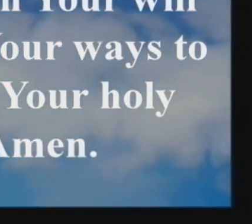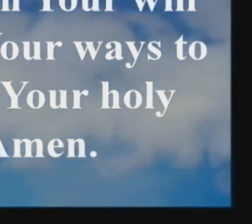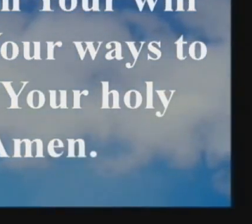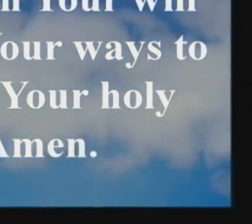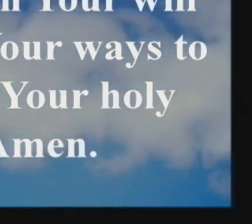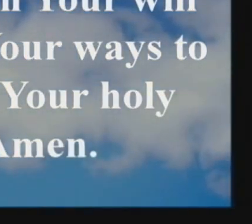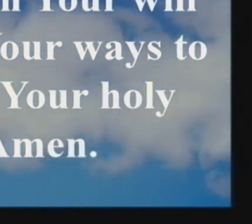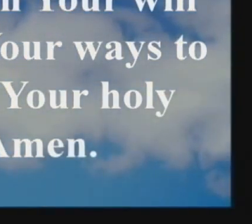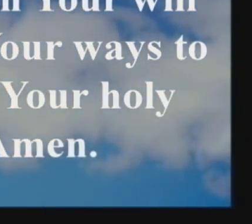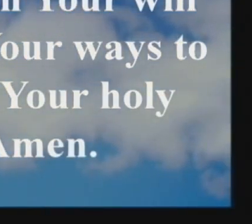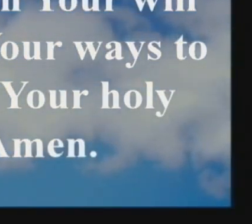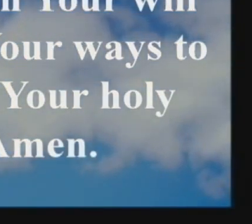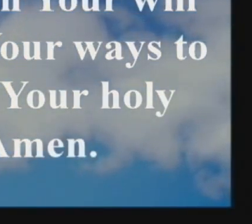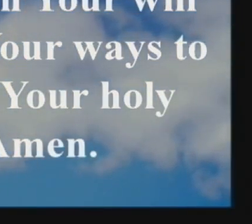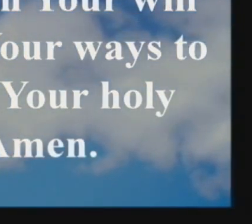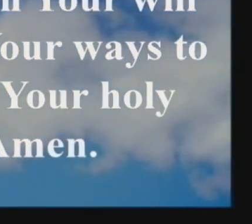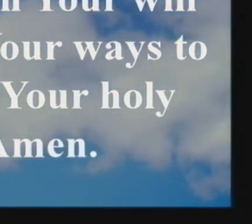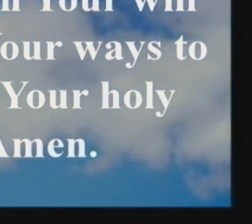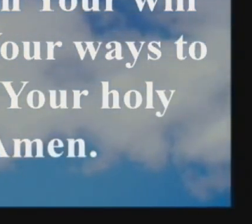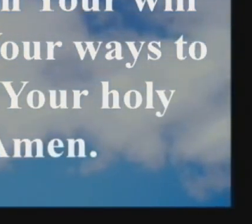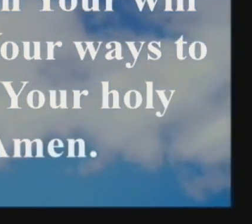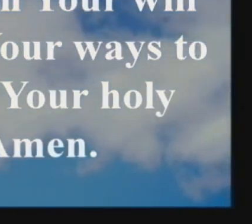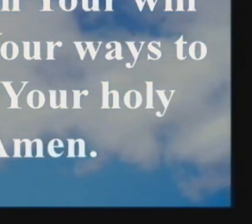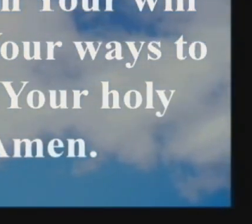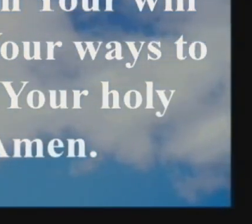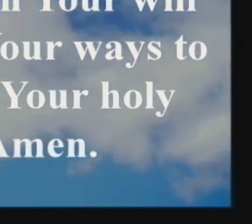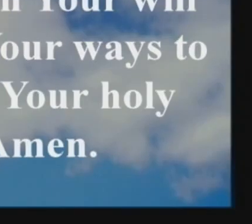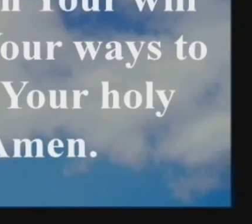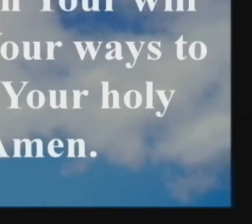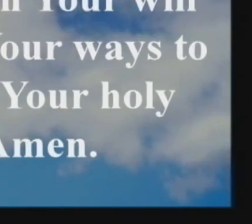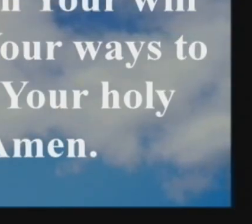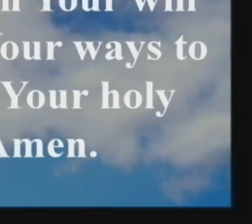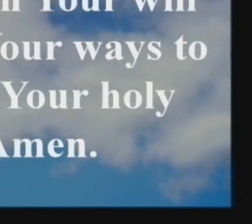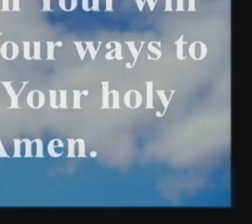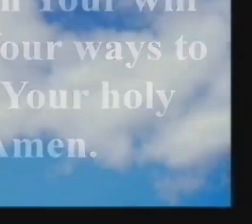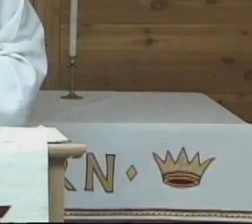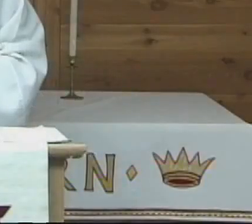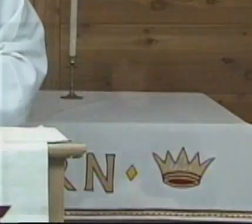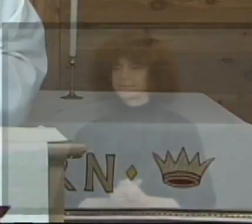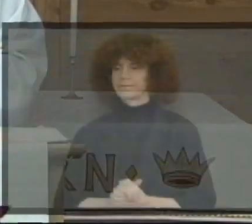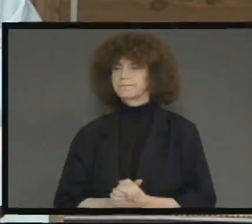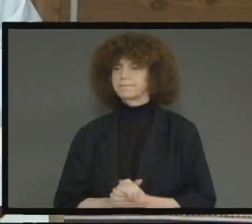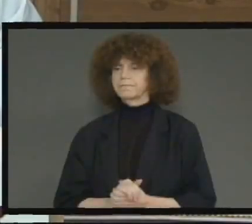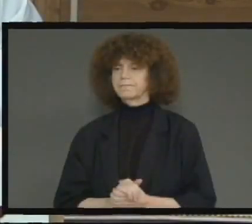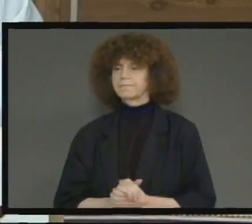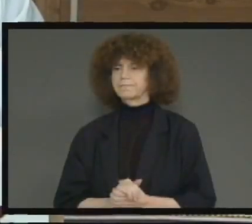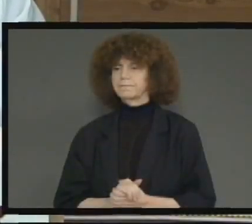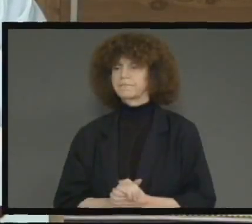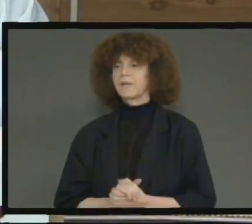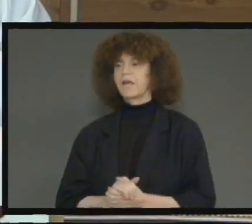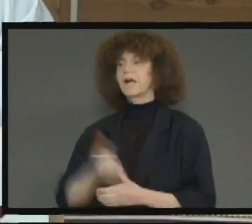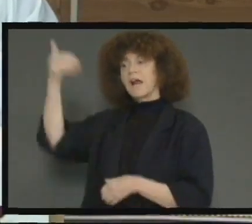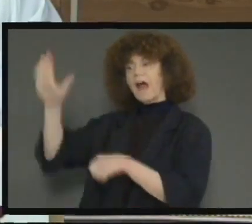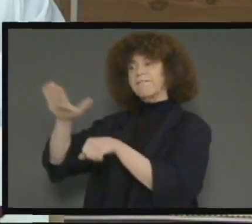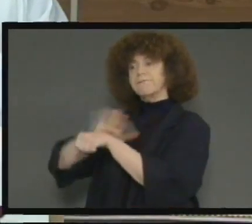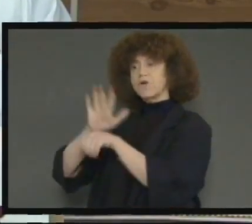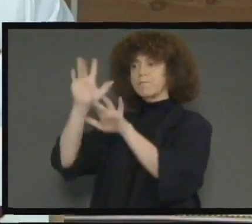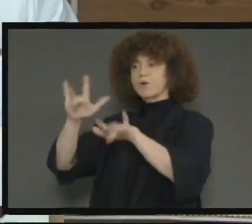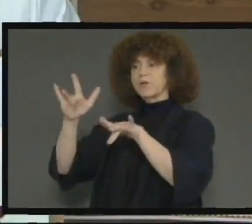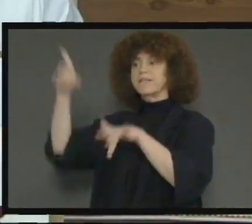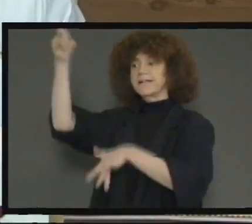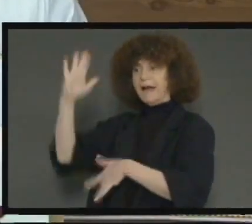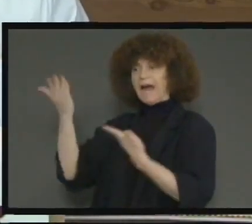deserve your present and eternal punishment. For the sake of your Son, Jesus Christ, have mercy on us. Forgive us, renew